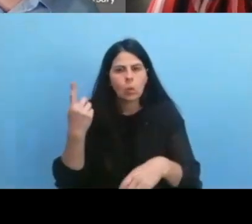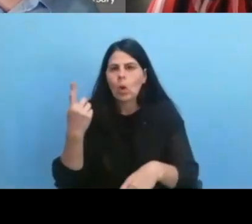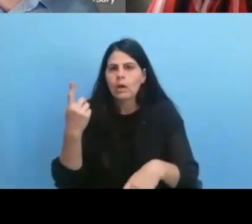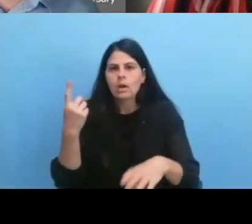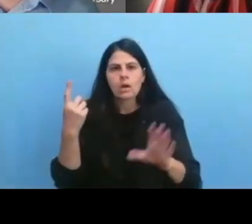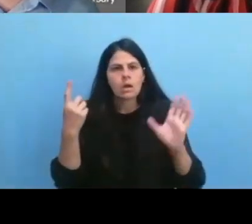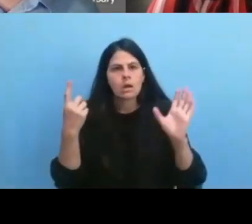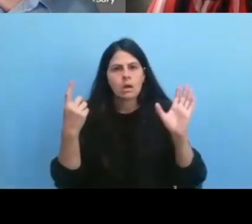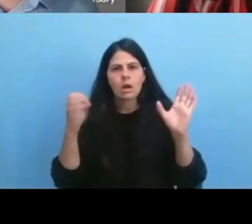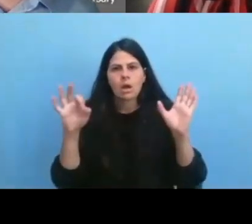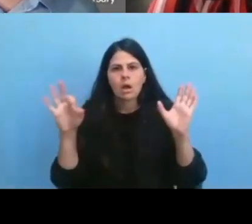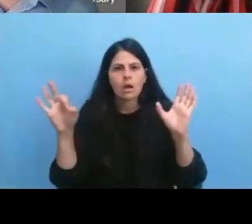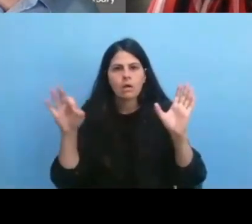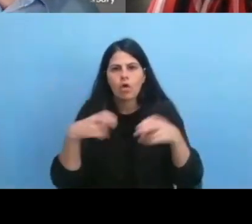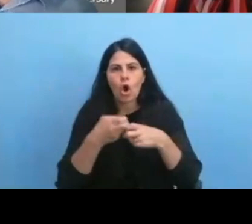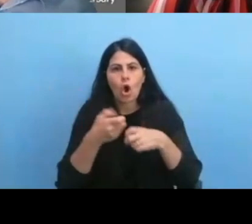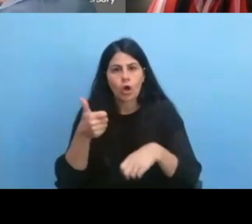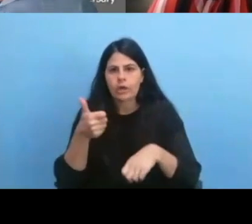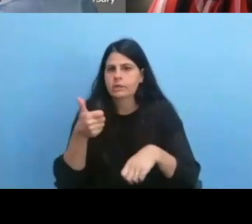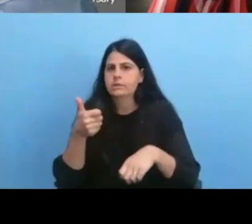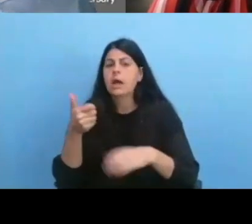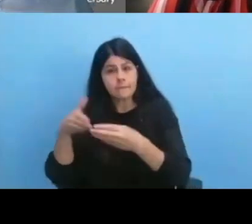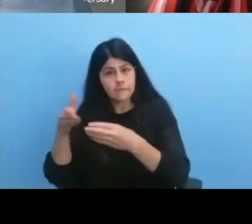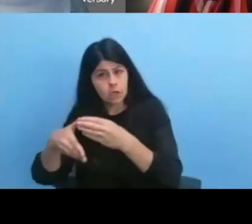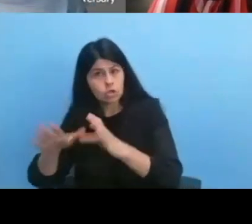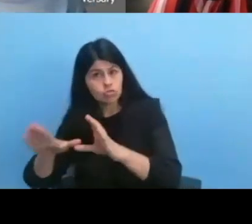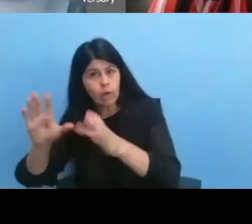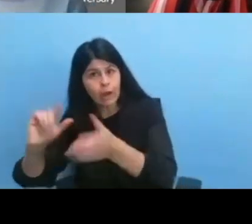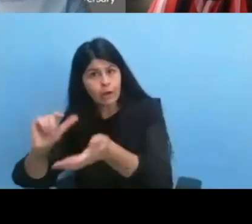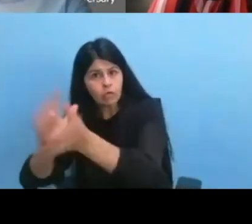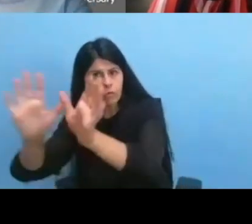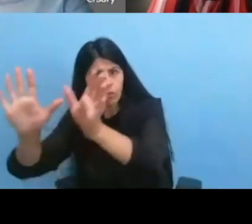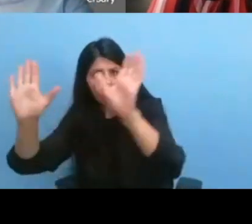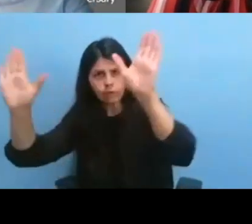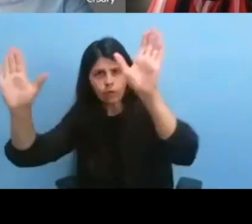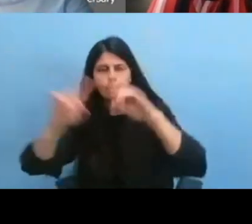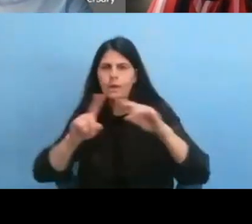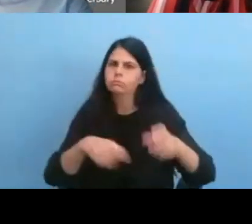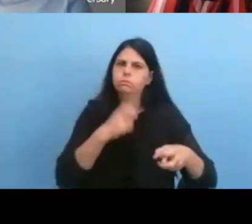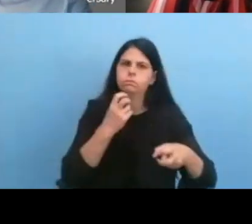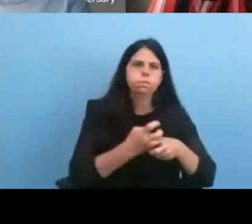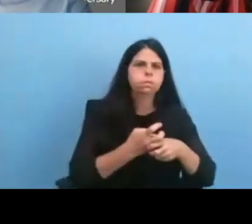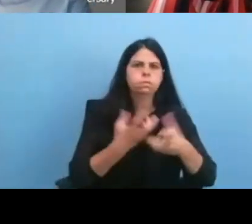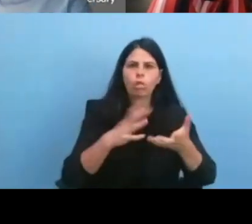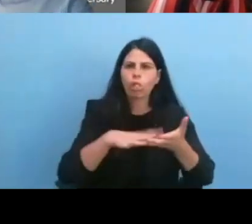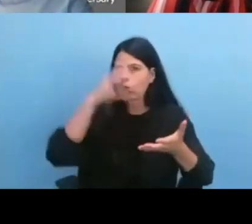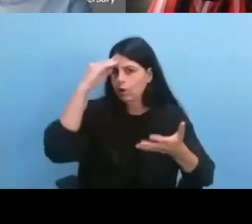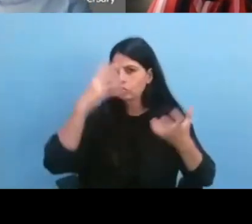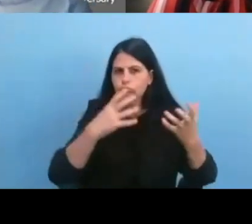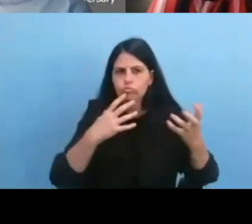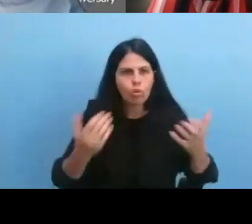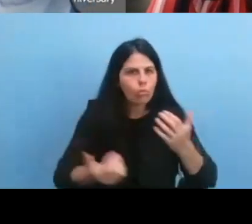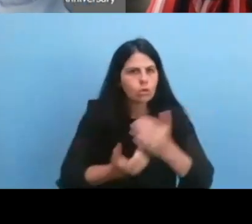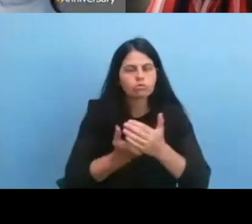finished, I did great and it was wonderful. It was very difficult for me. A lot of it was learning a lot of new stuff. It was,